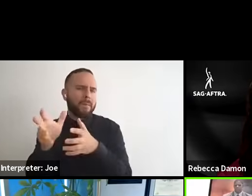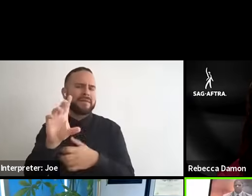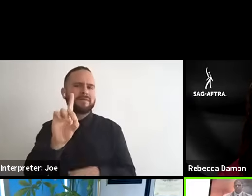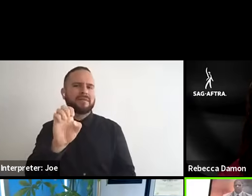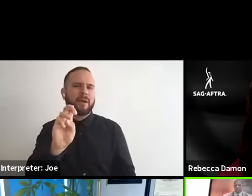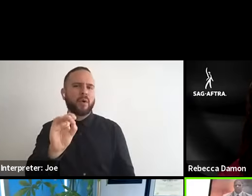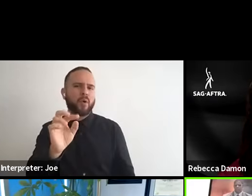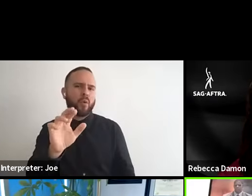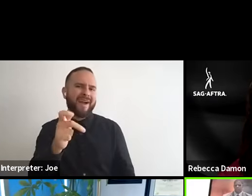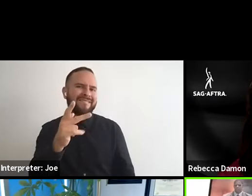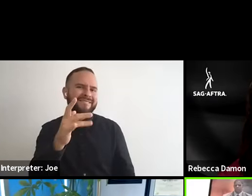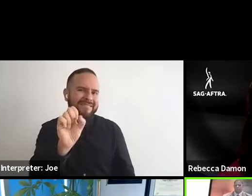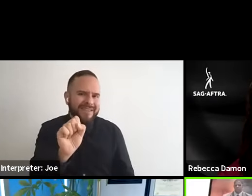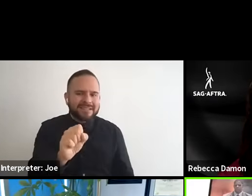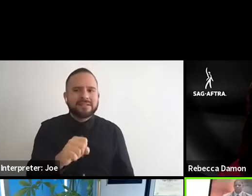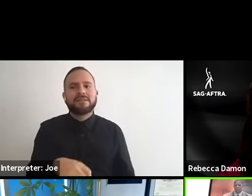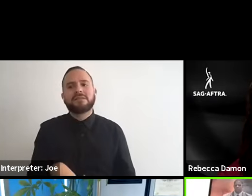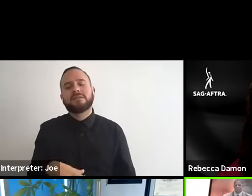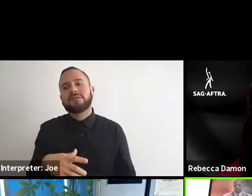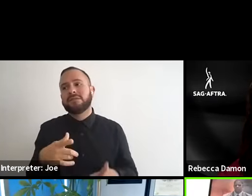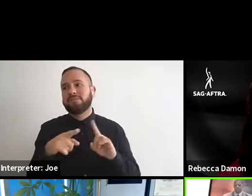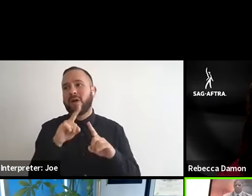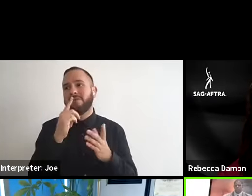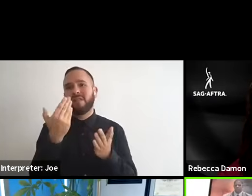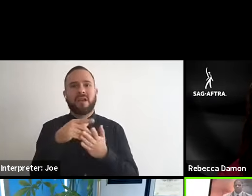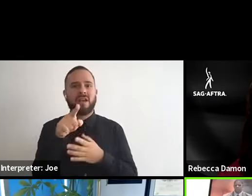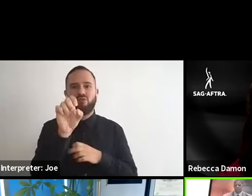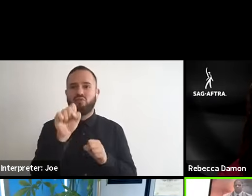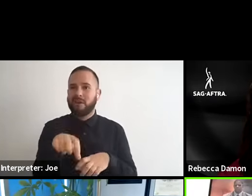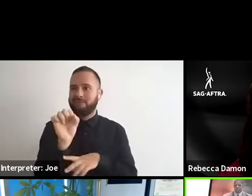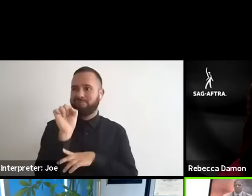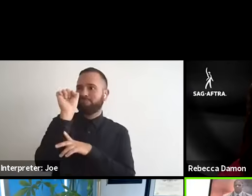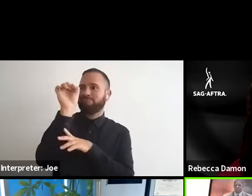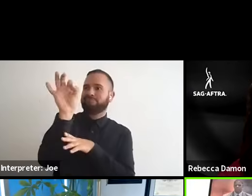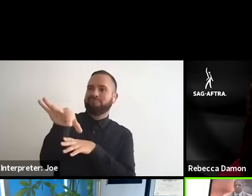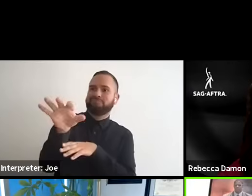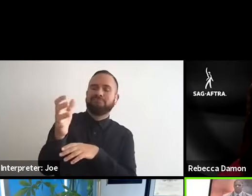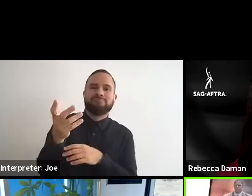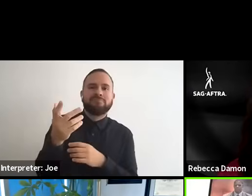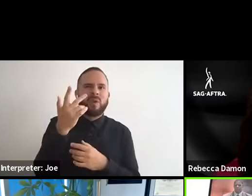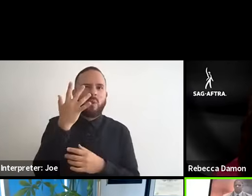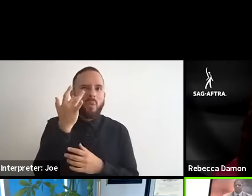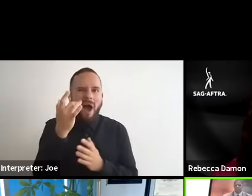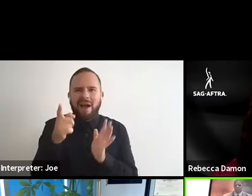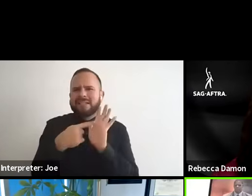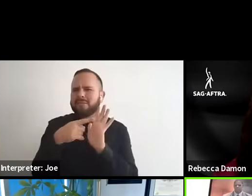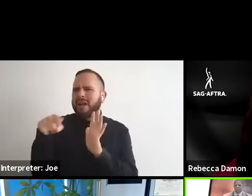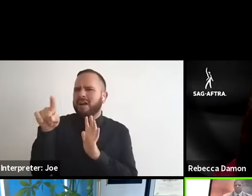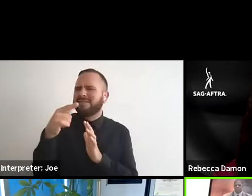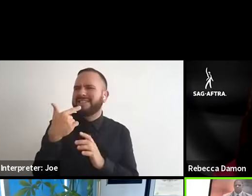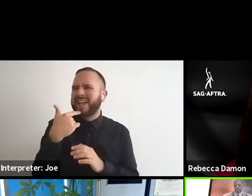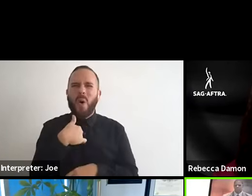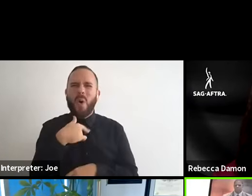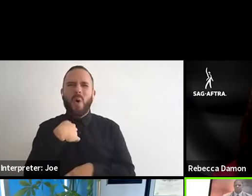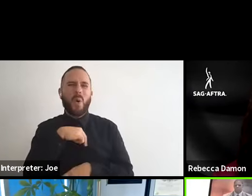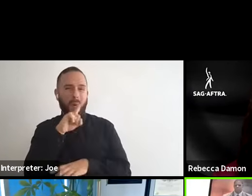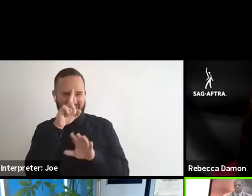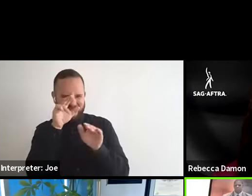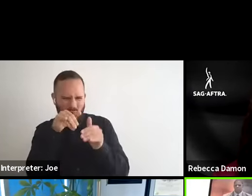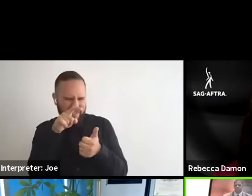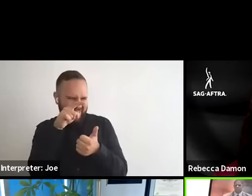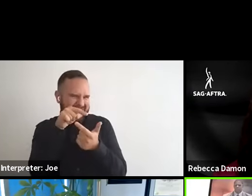told, that a lot of times it's hard to define that they only do this, they only do that. If there's an openness to what they're looking for on